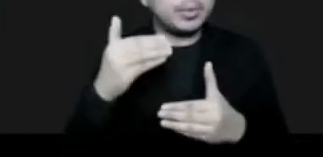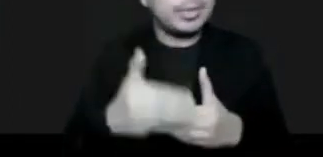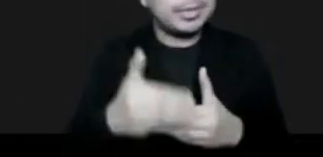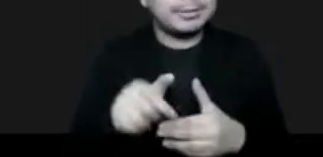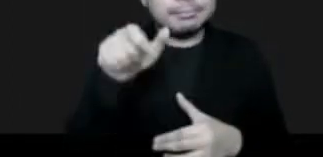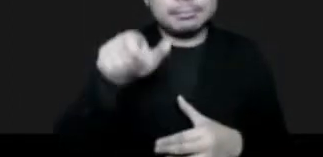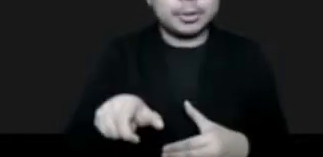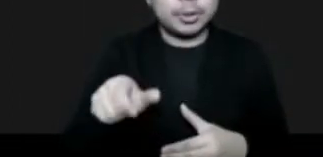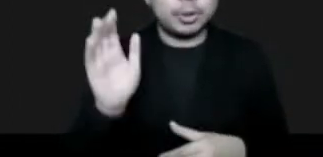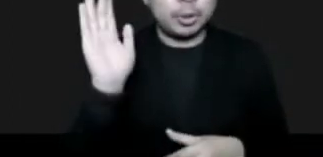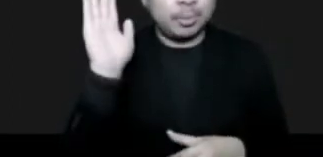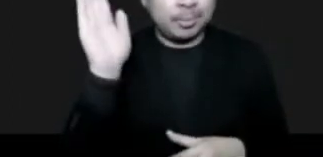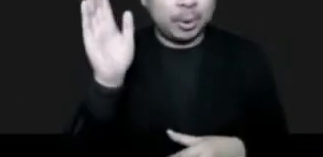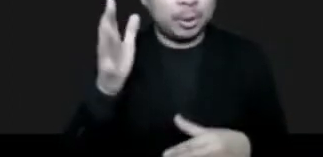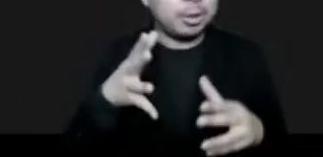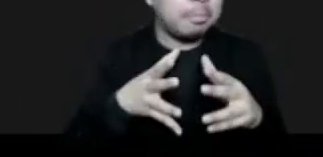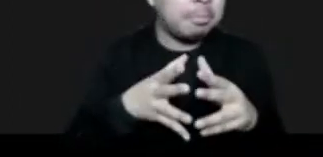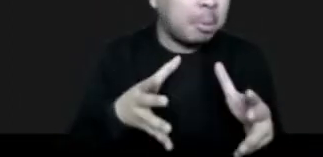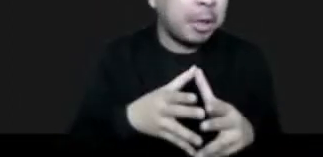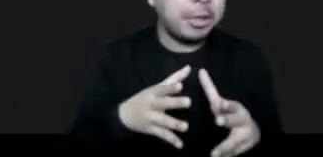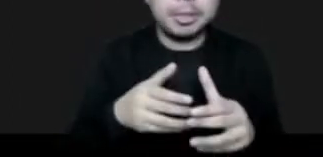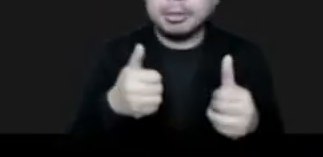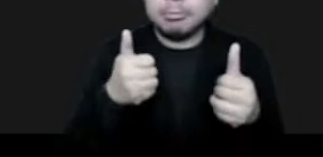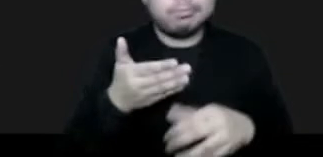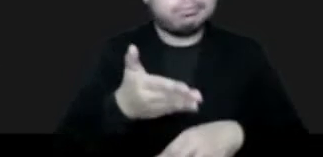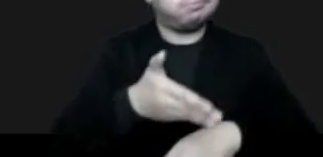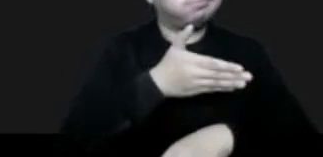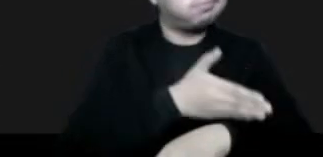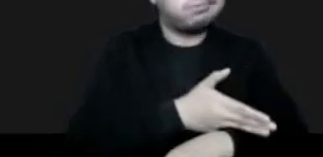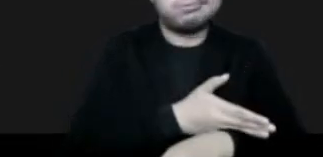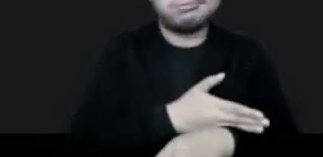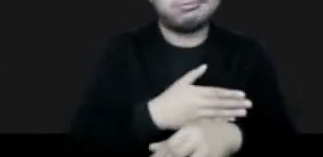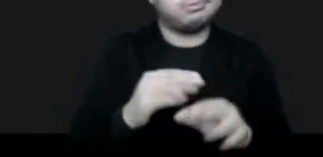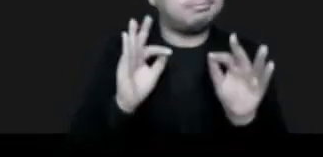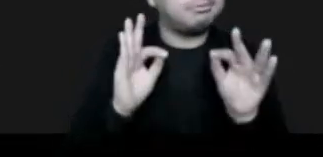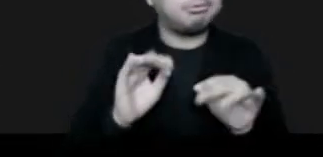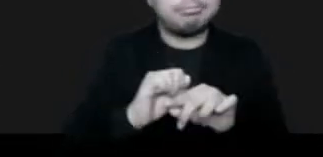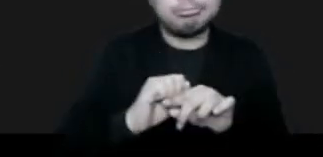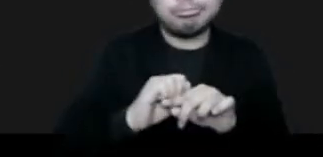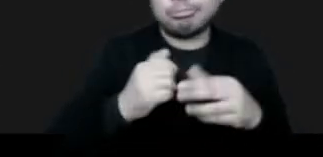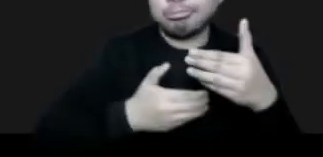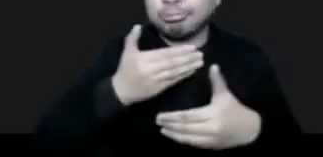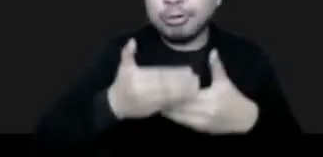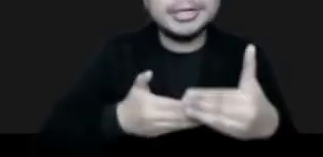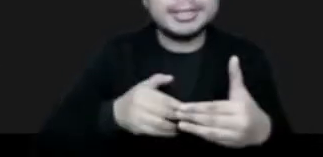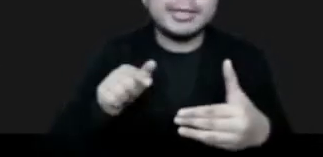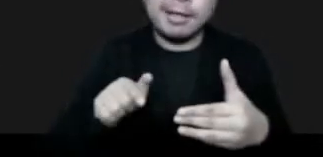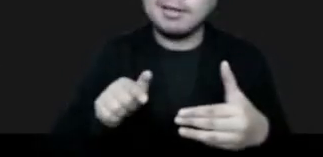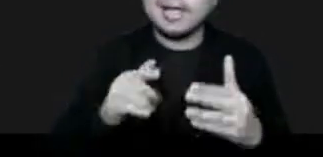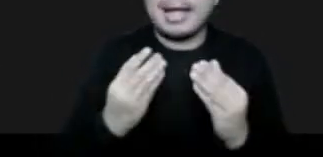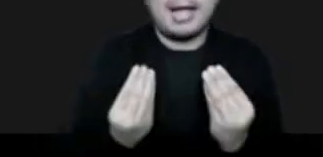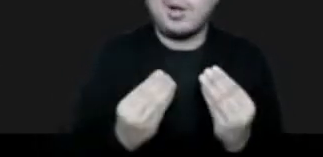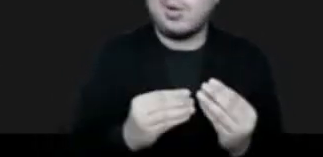the progress and good practices, gaps and opportunities relating to capturing disability inclusion in DRR in the region from